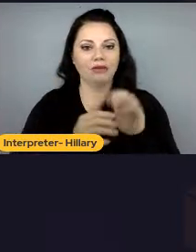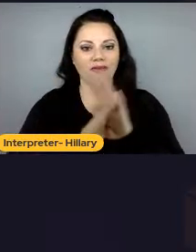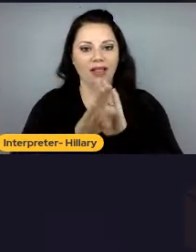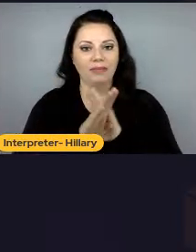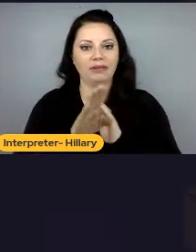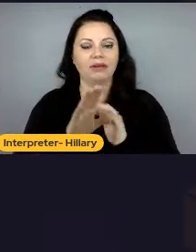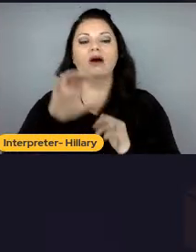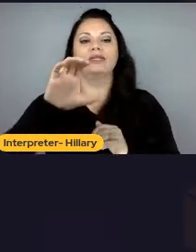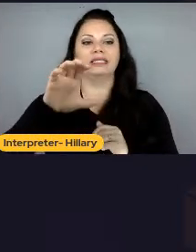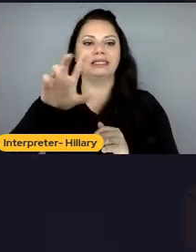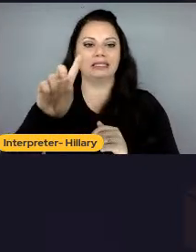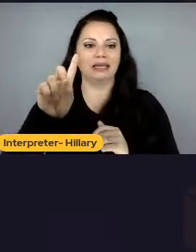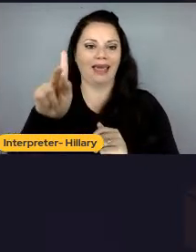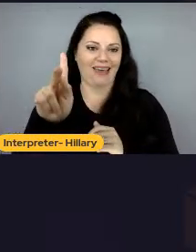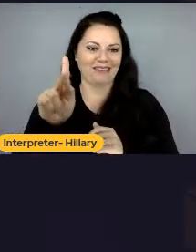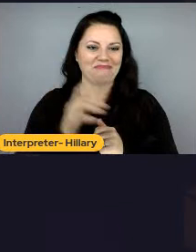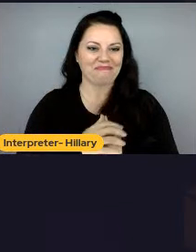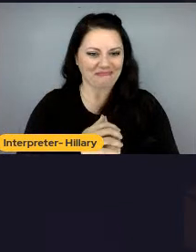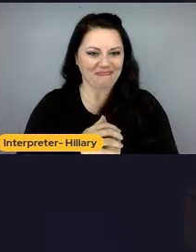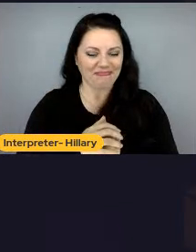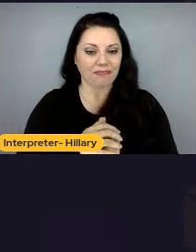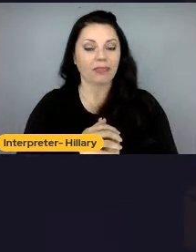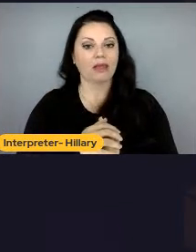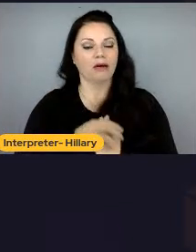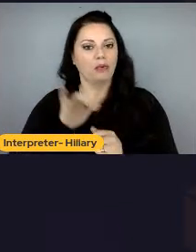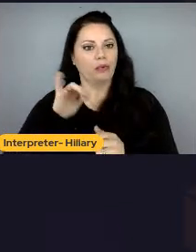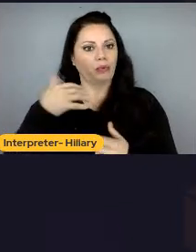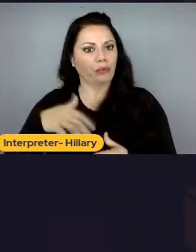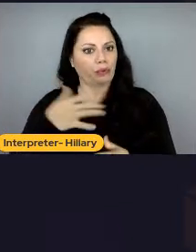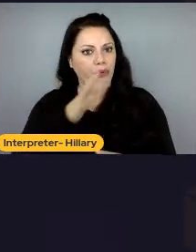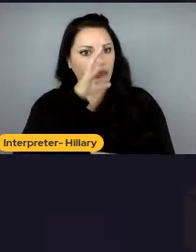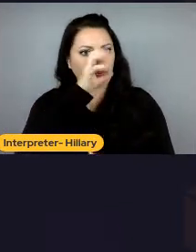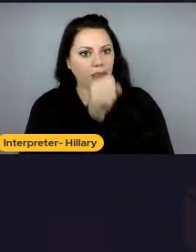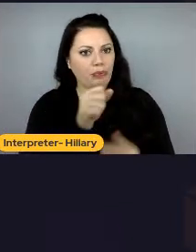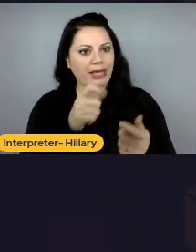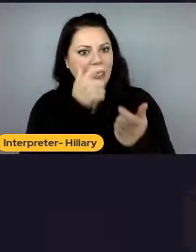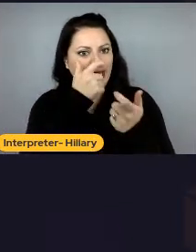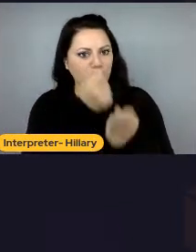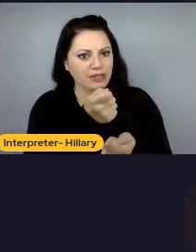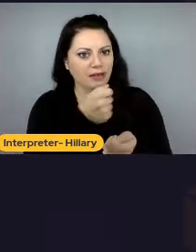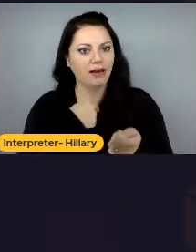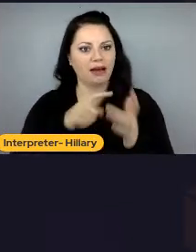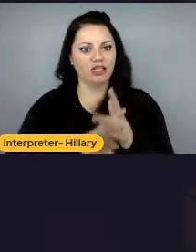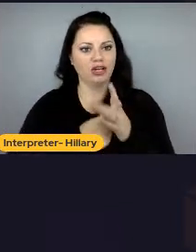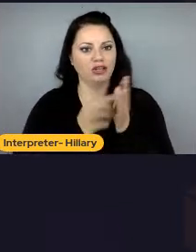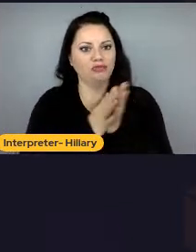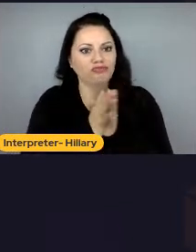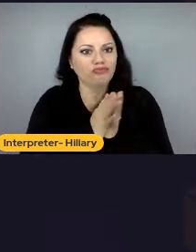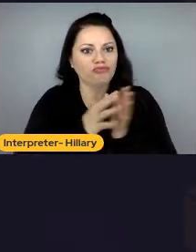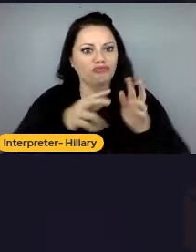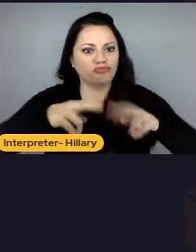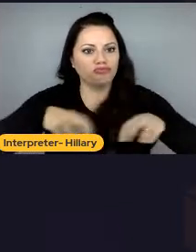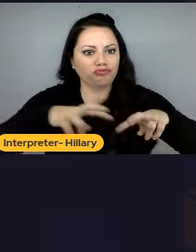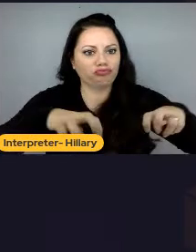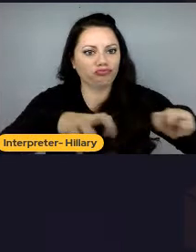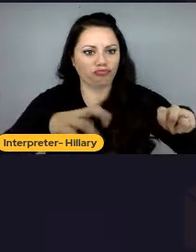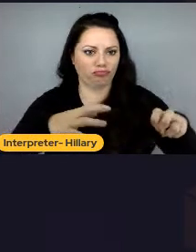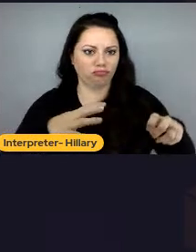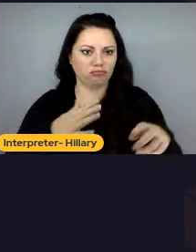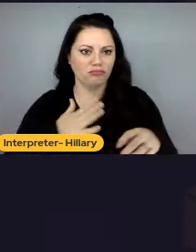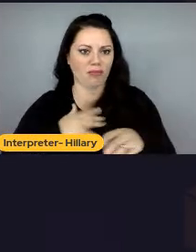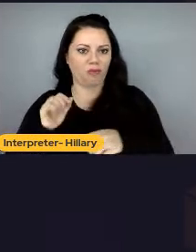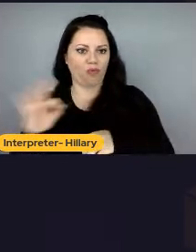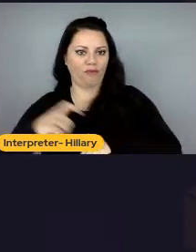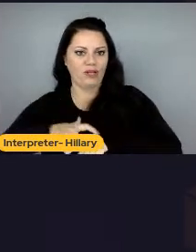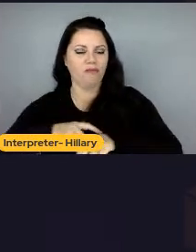Kit. I found it really intriguing and interesting and decided to explore it in my free time and use